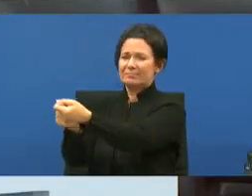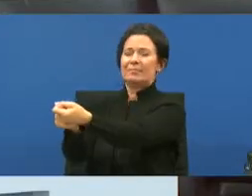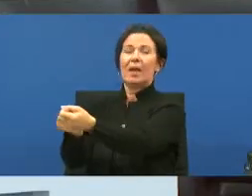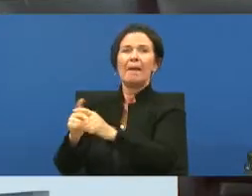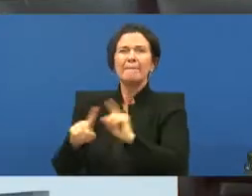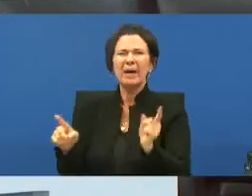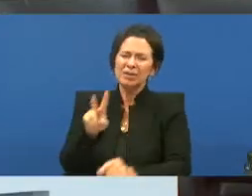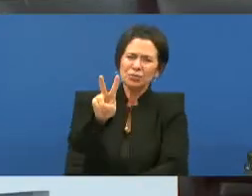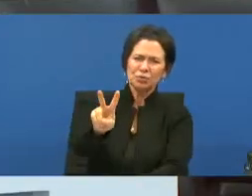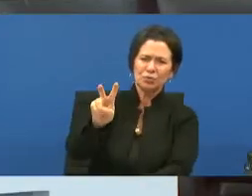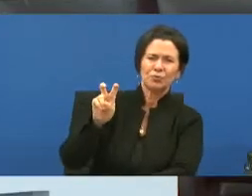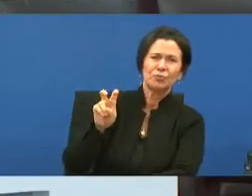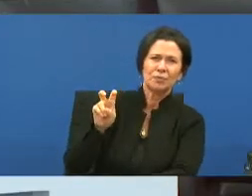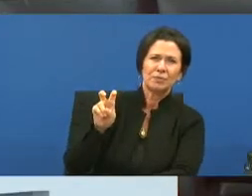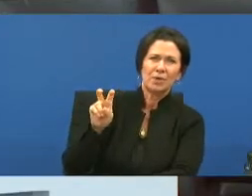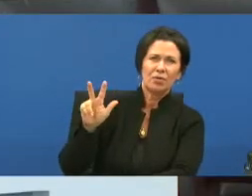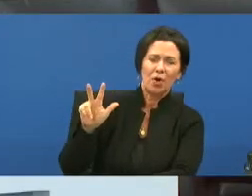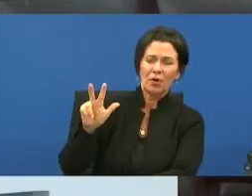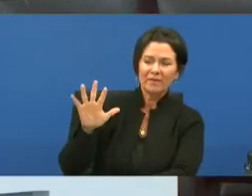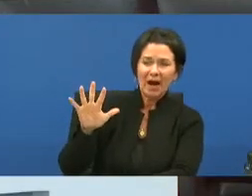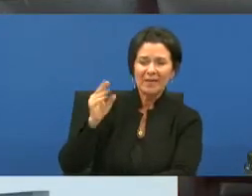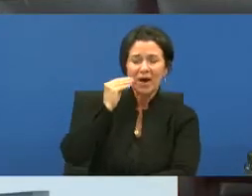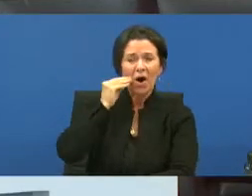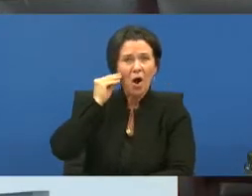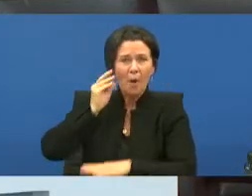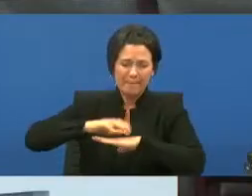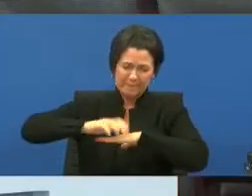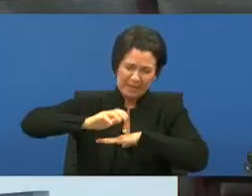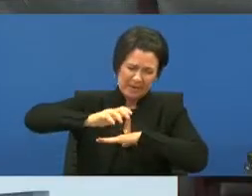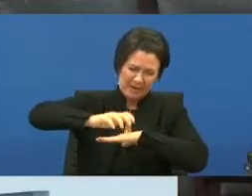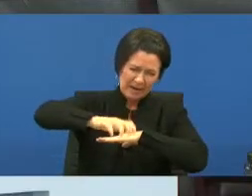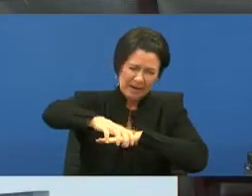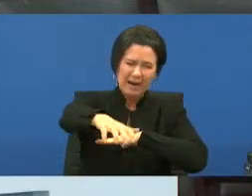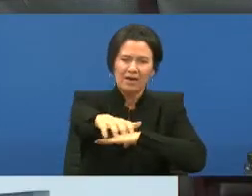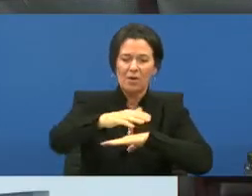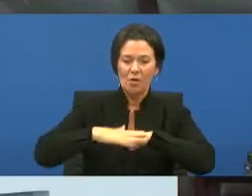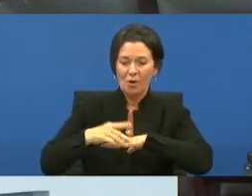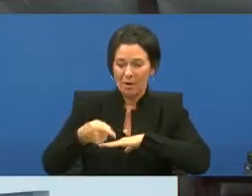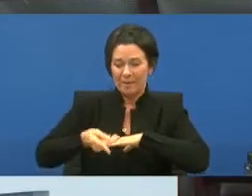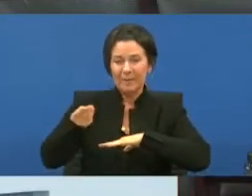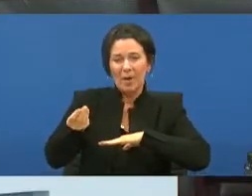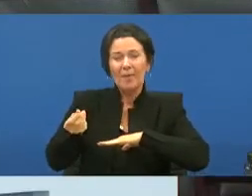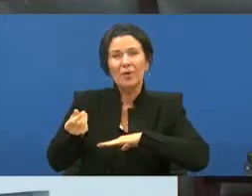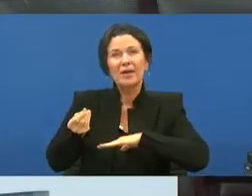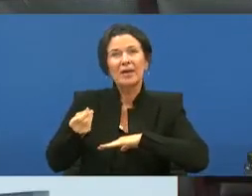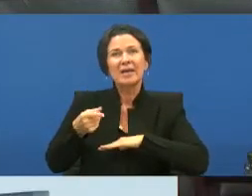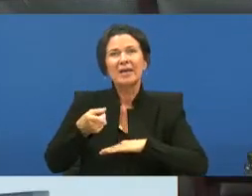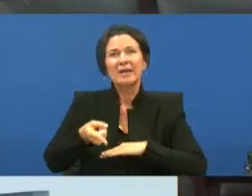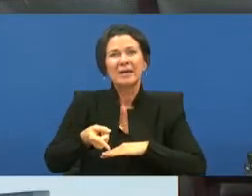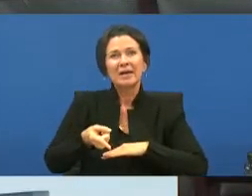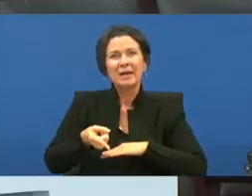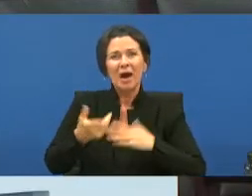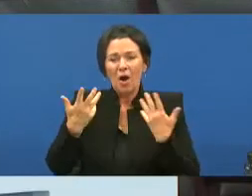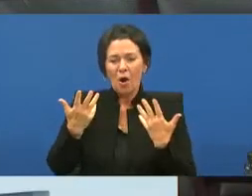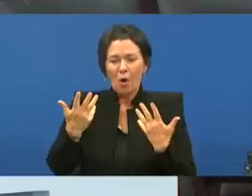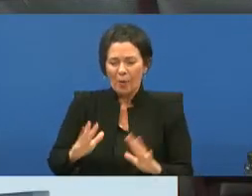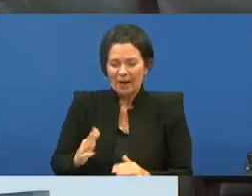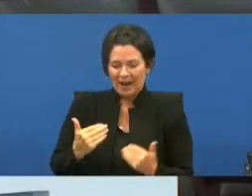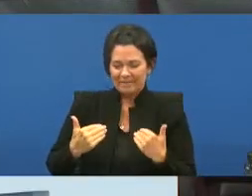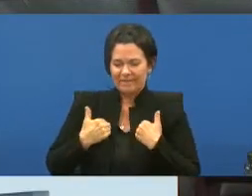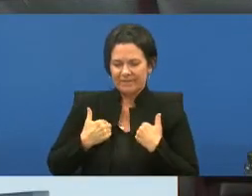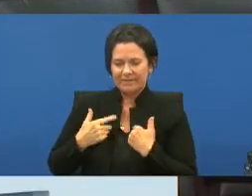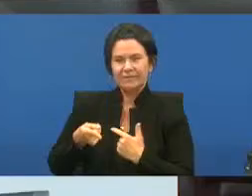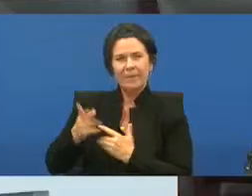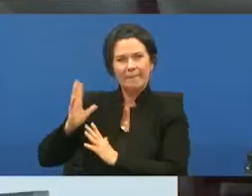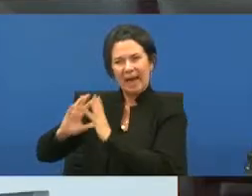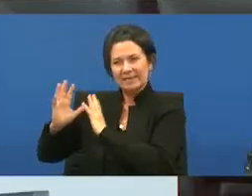in 235 homes on a property that has, a past, and